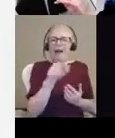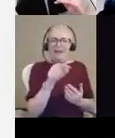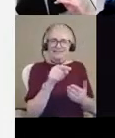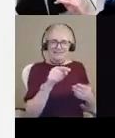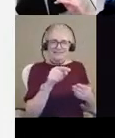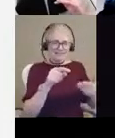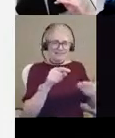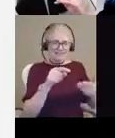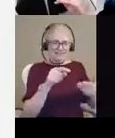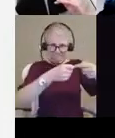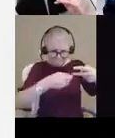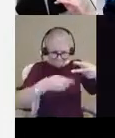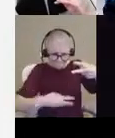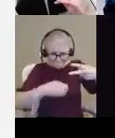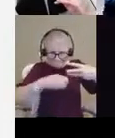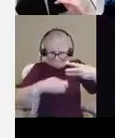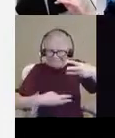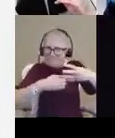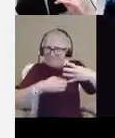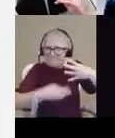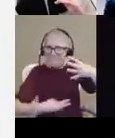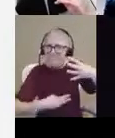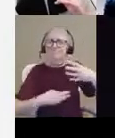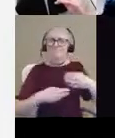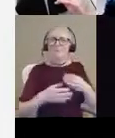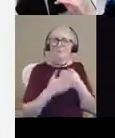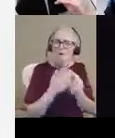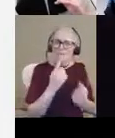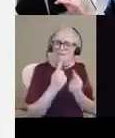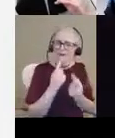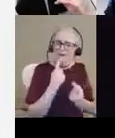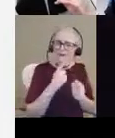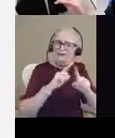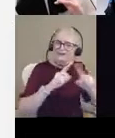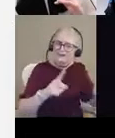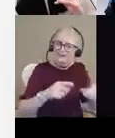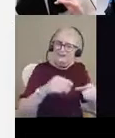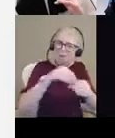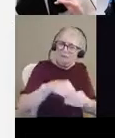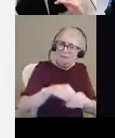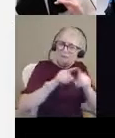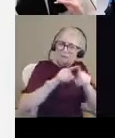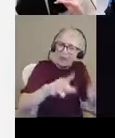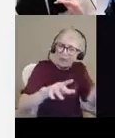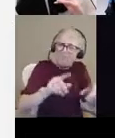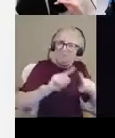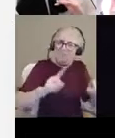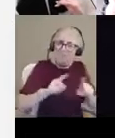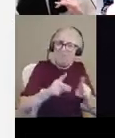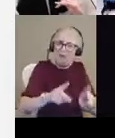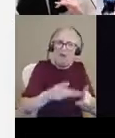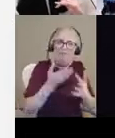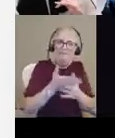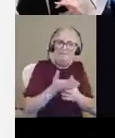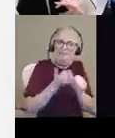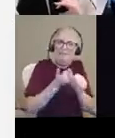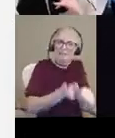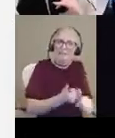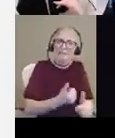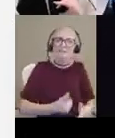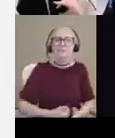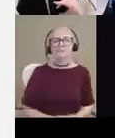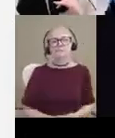how different content types can help people with different access needs, which I think is really valuable. Then